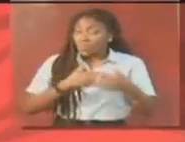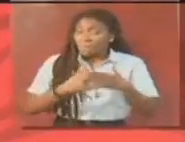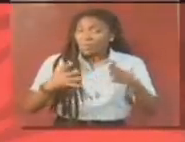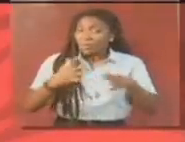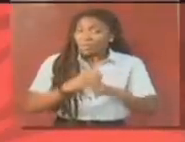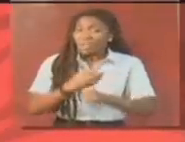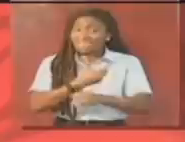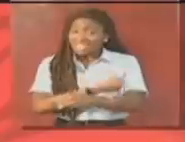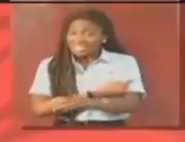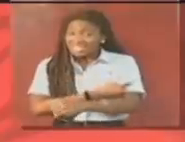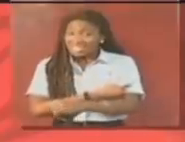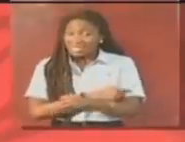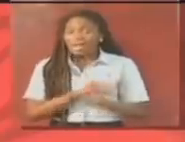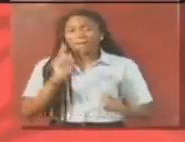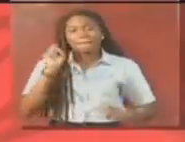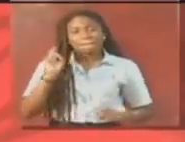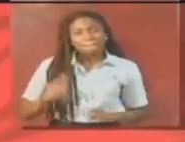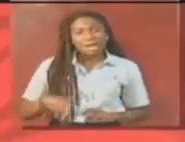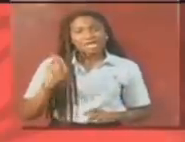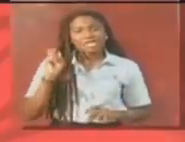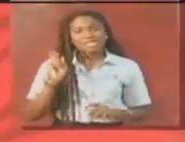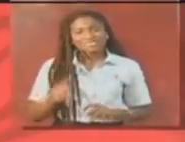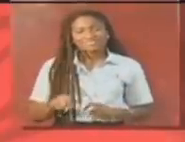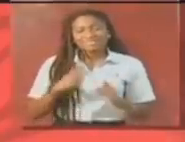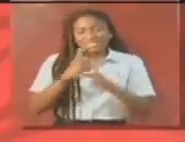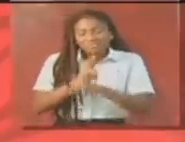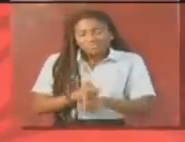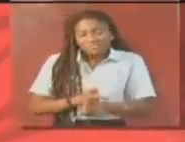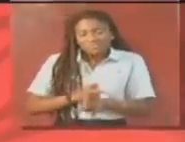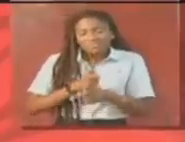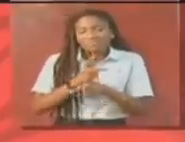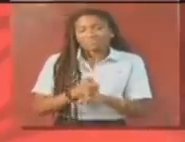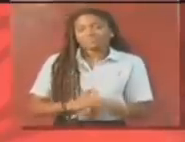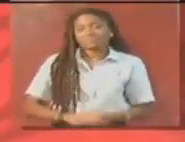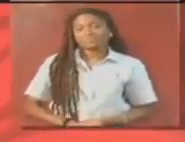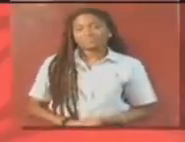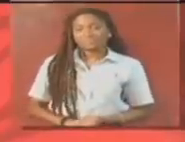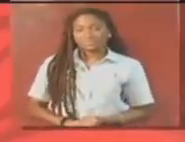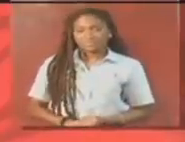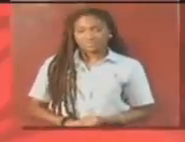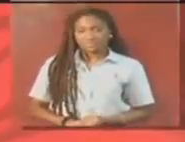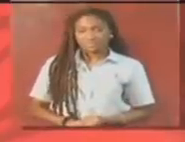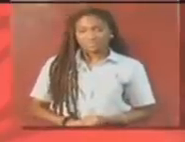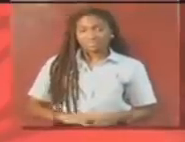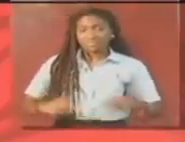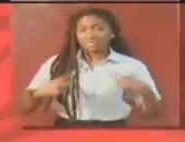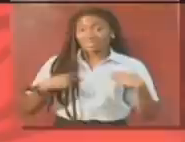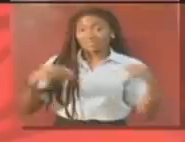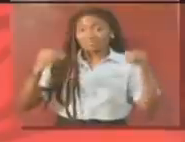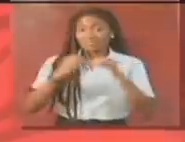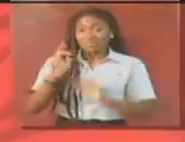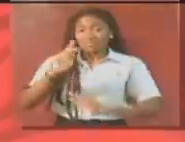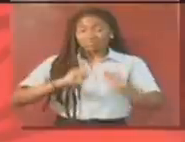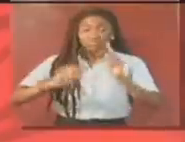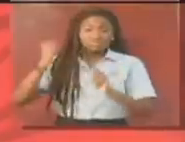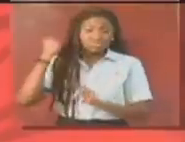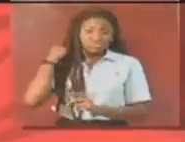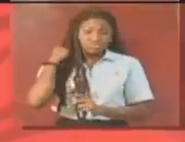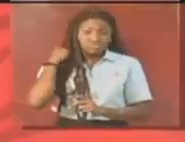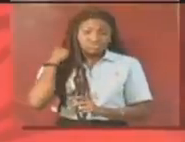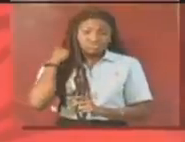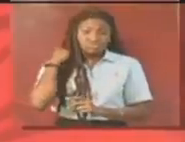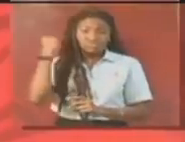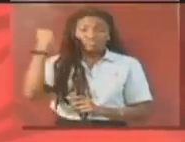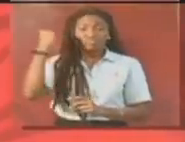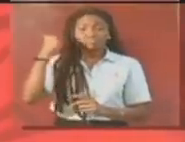remain vigilant in our efforts to combat it. We are facing heightened levels of stress, and stress affects both